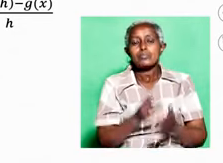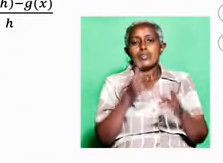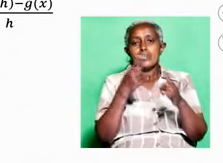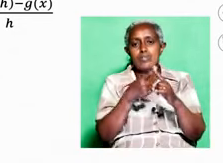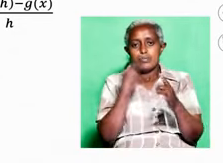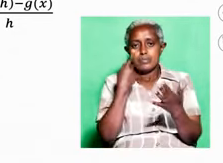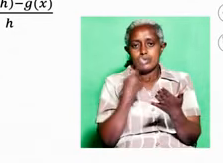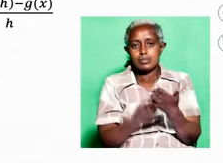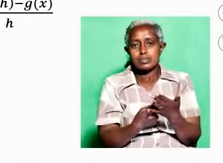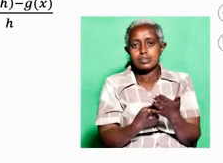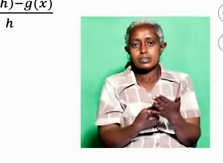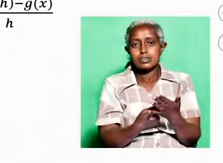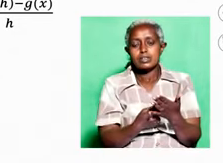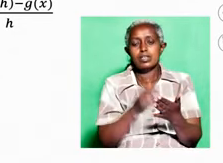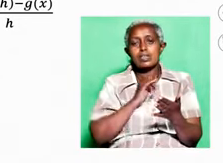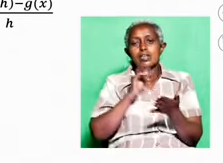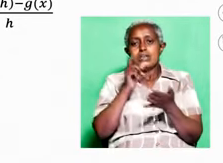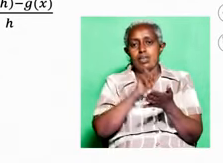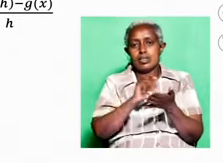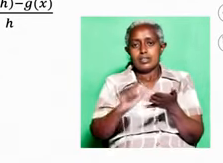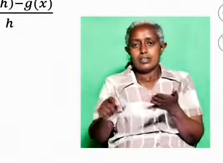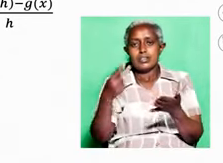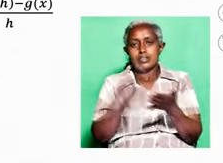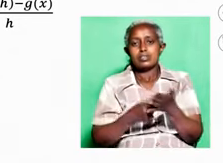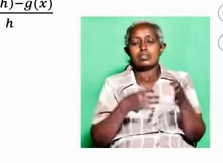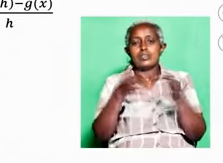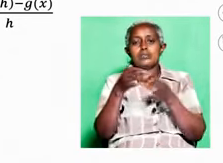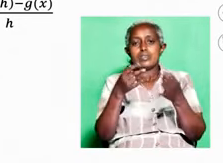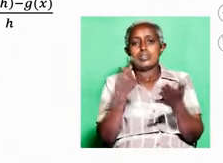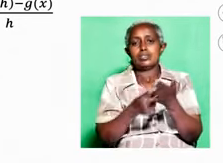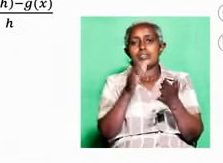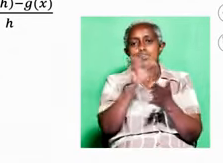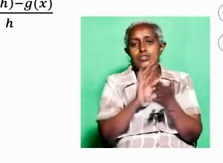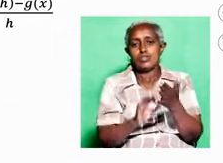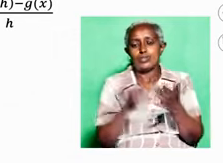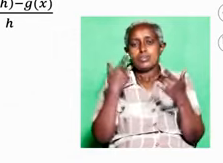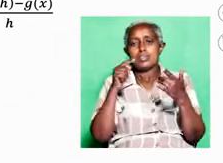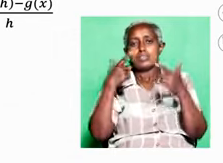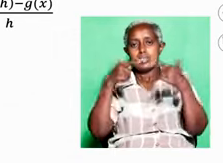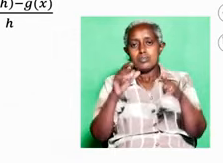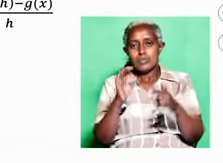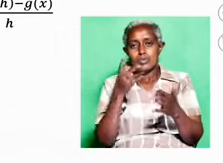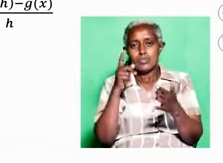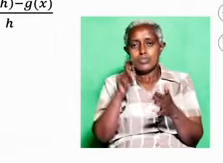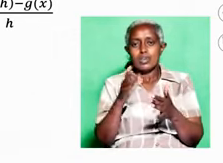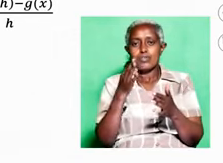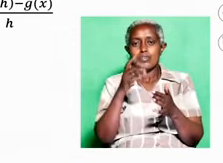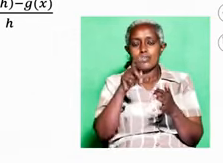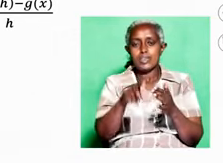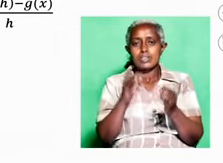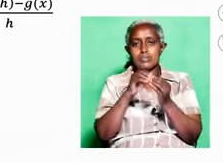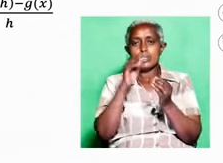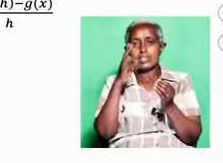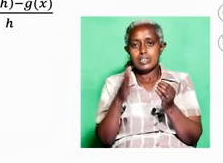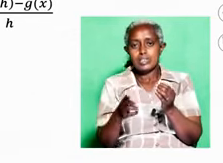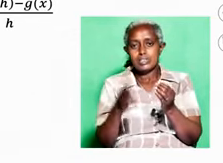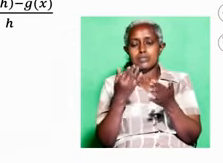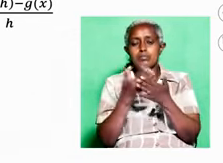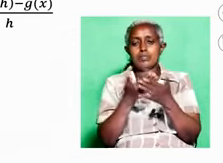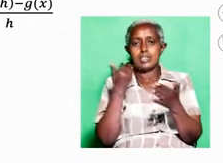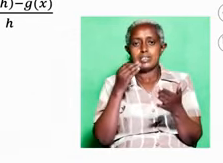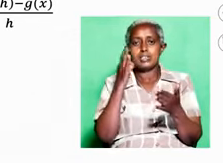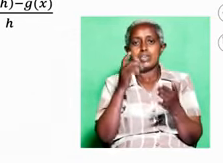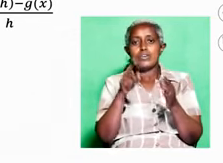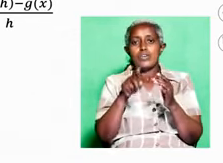from this I can write this expression in this form: the limit of f of x plus h minus f of